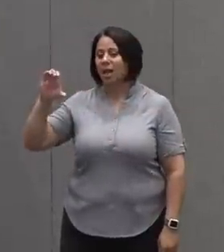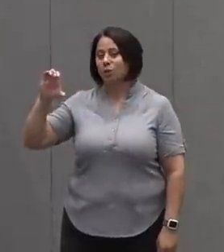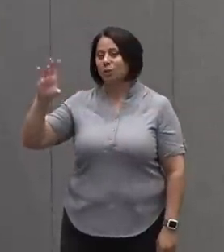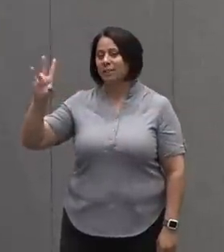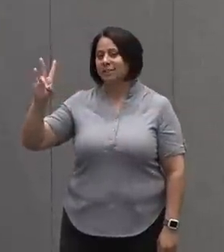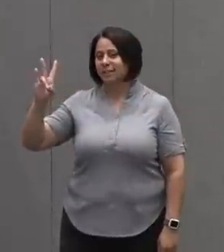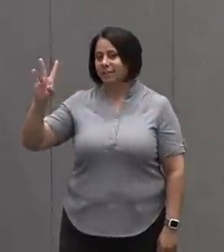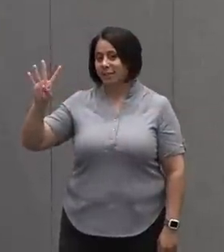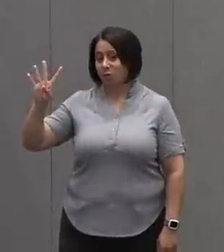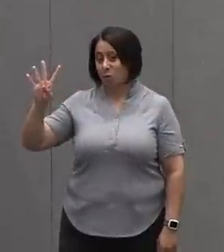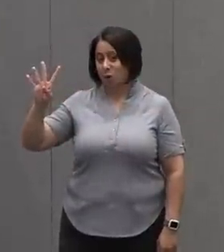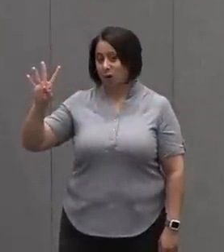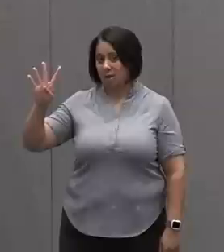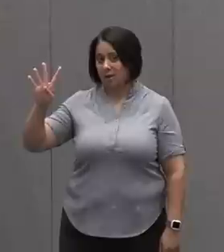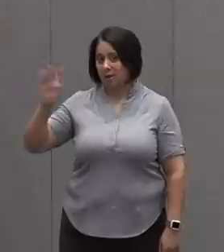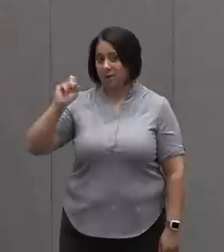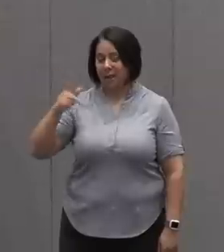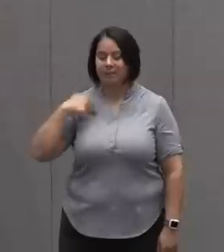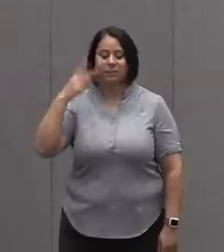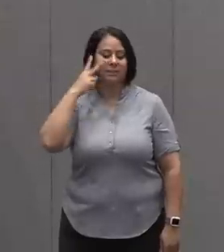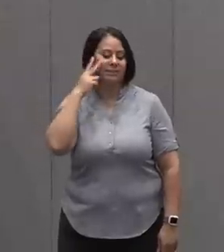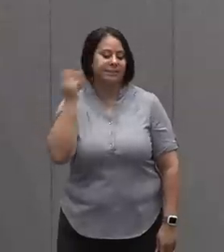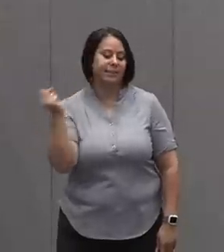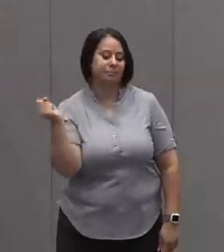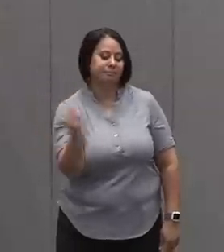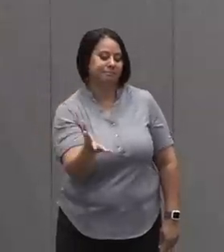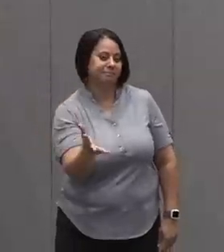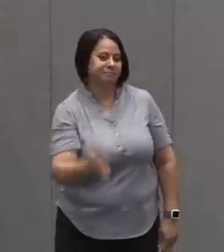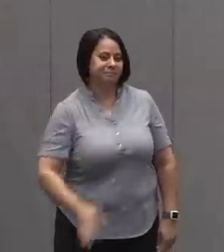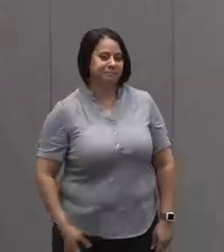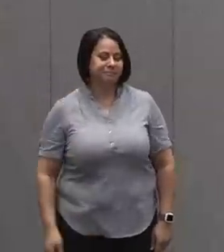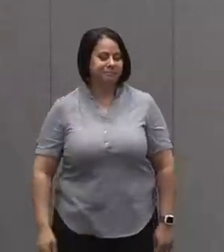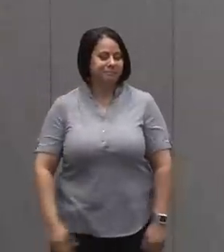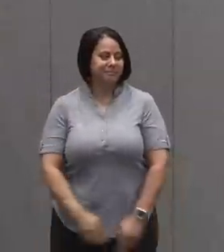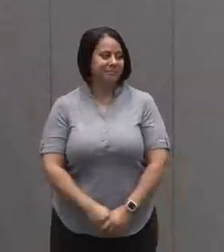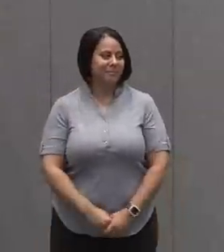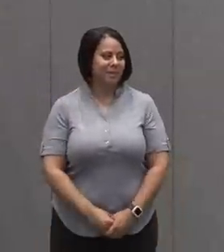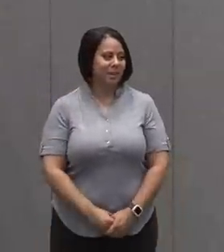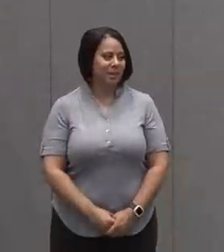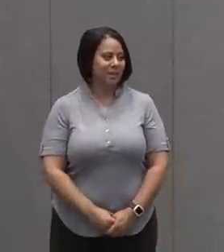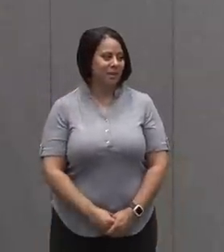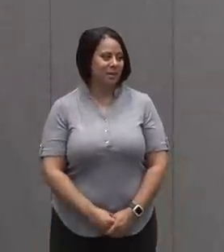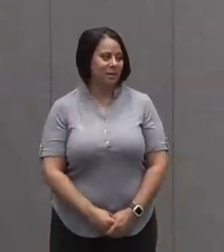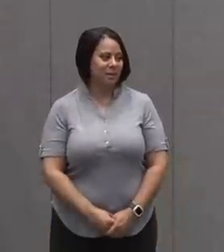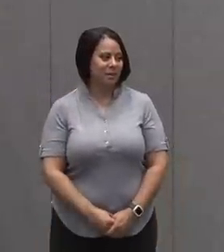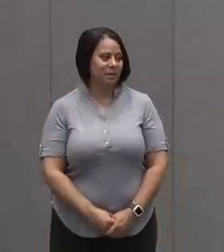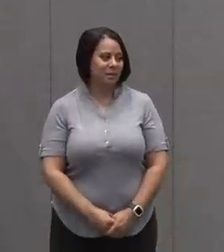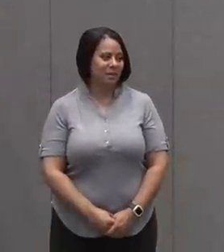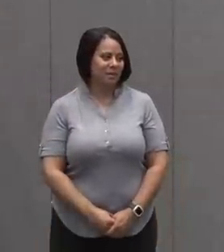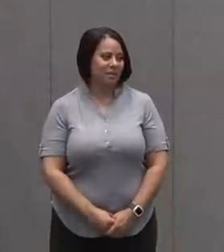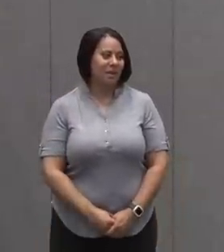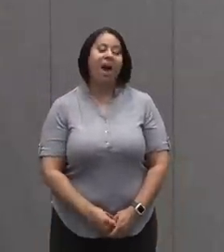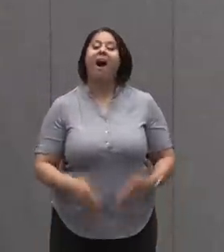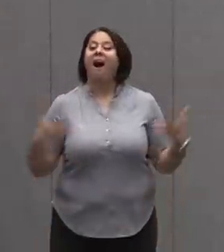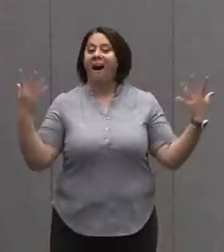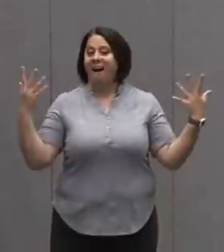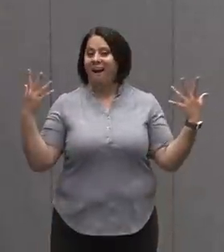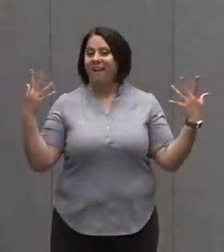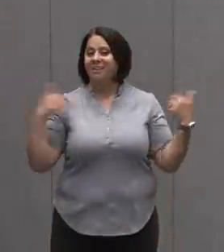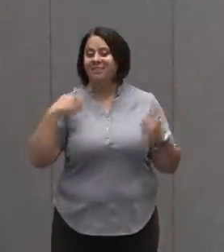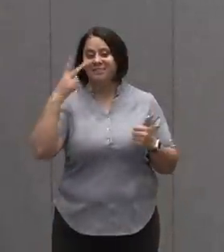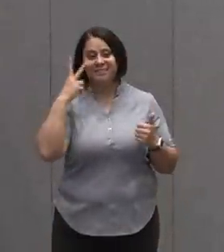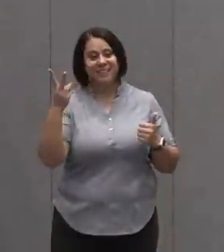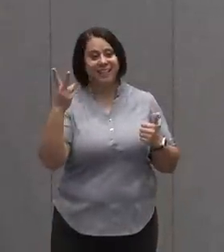974. So let's see, roll the die and let's see who won. See, it's on my side. There's